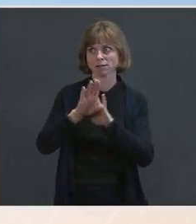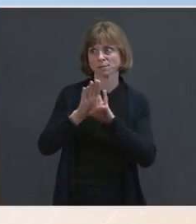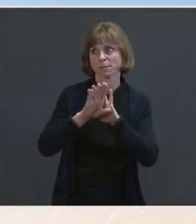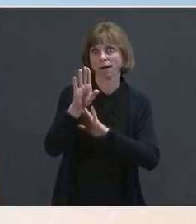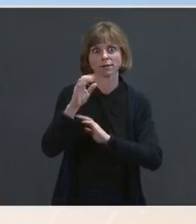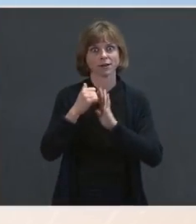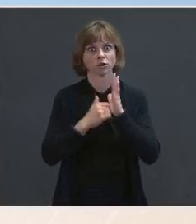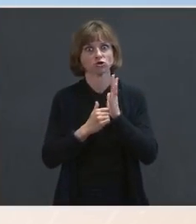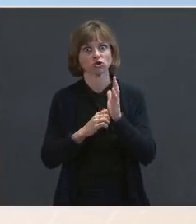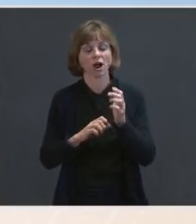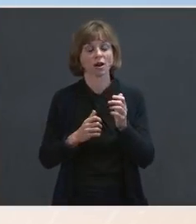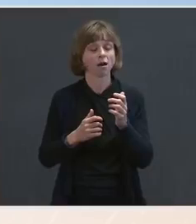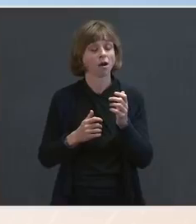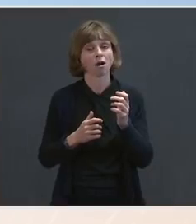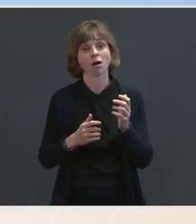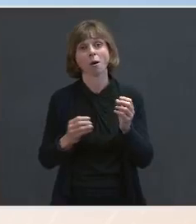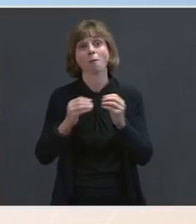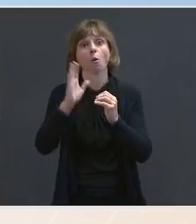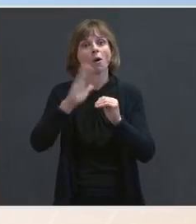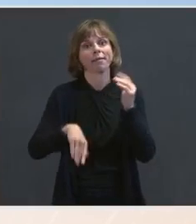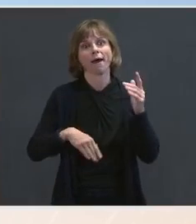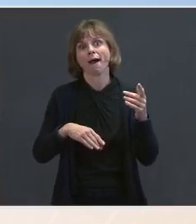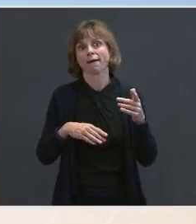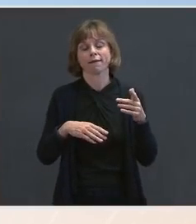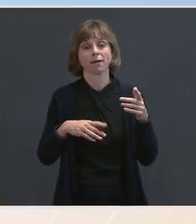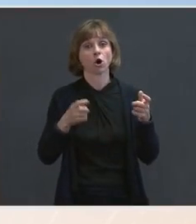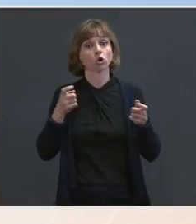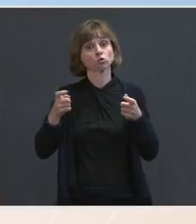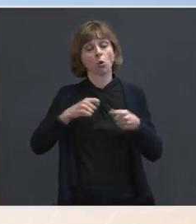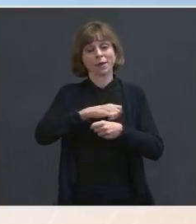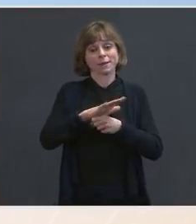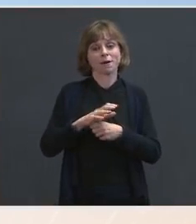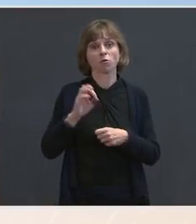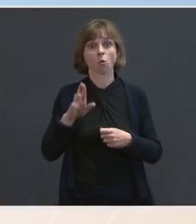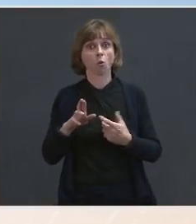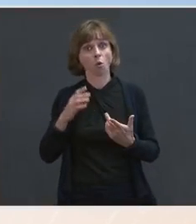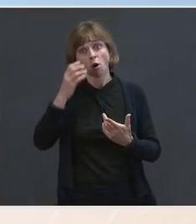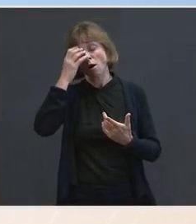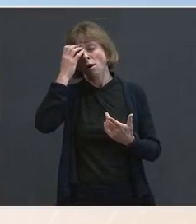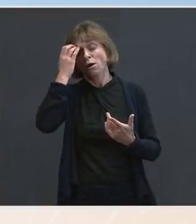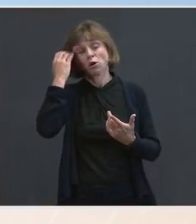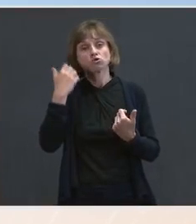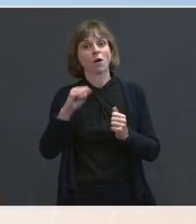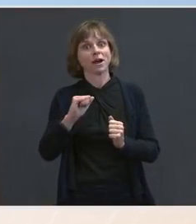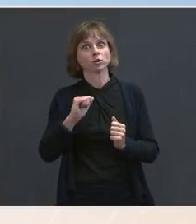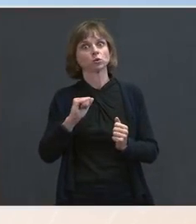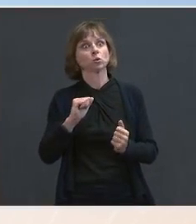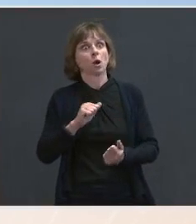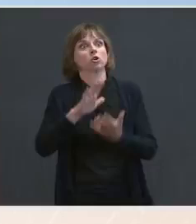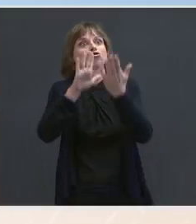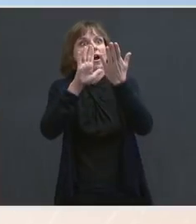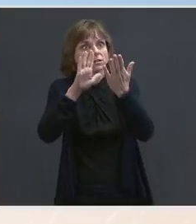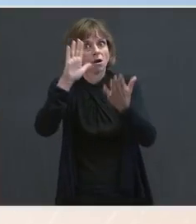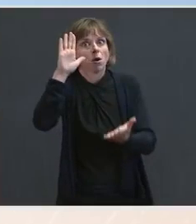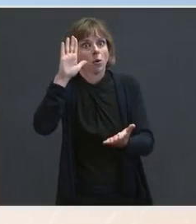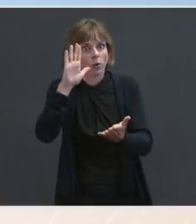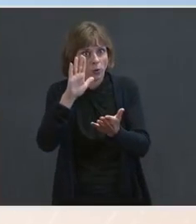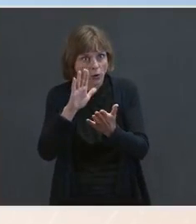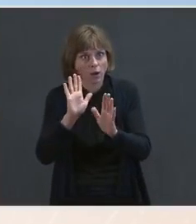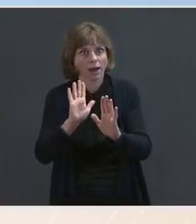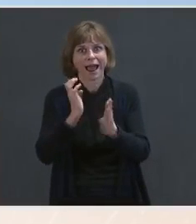getting the pandemic under control, beyond addressing and stemming the tide of an economic crisis, because he believes that investing